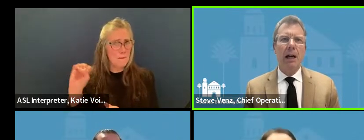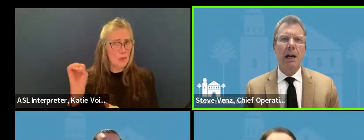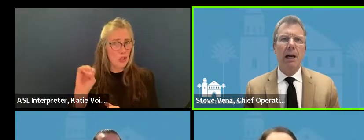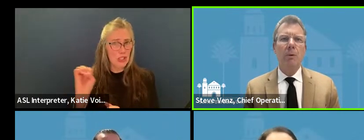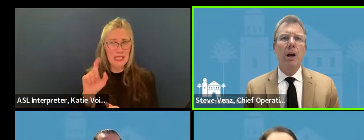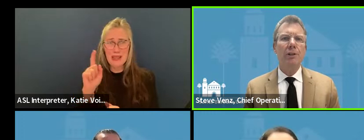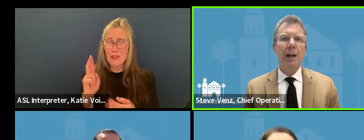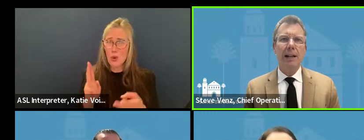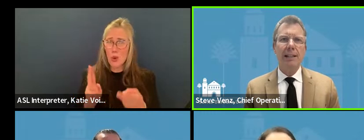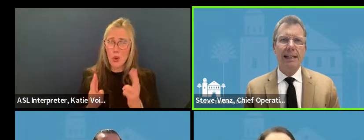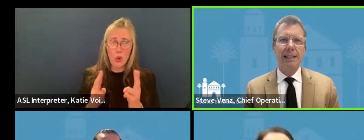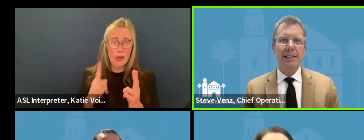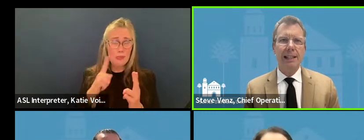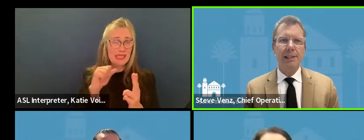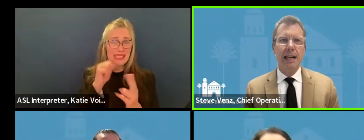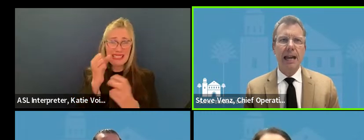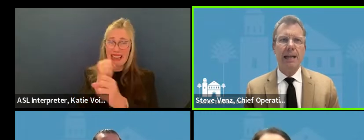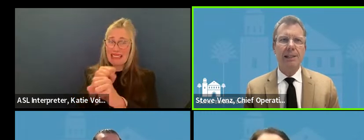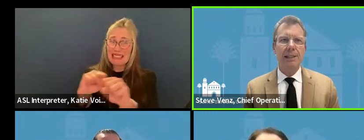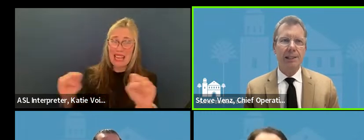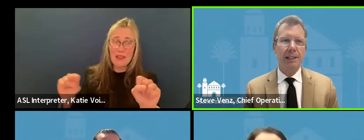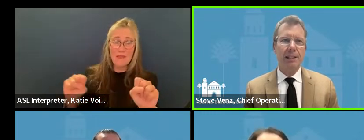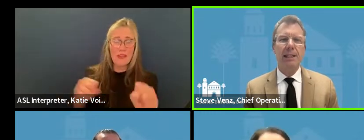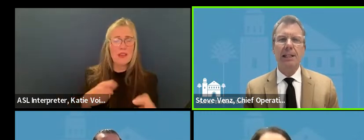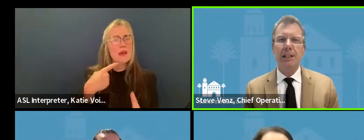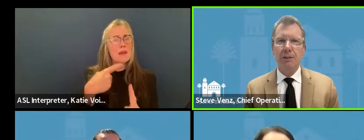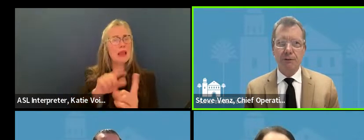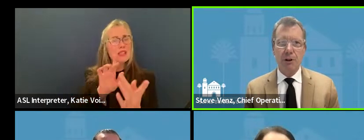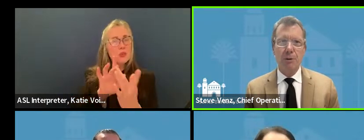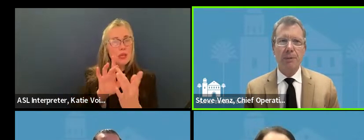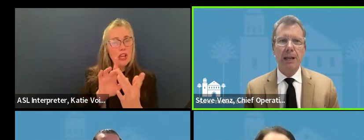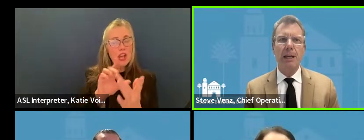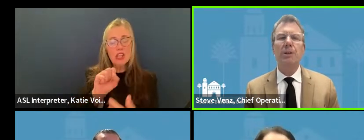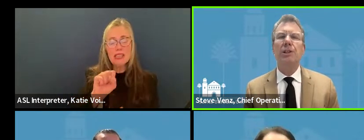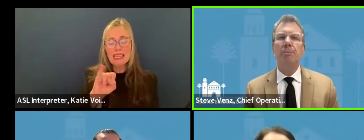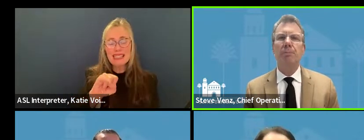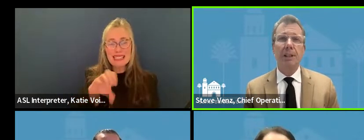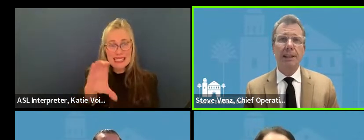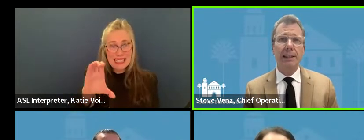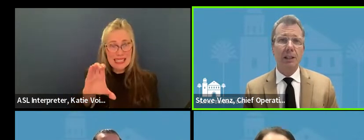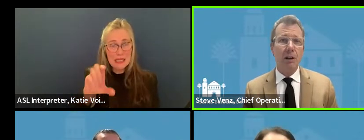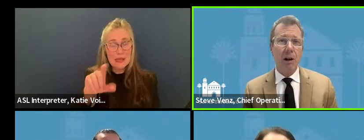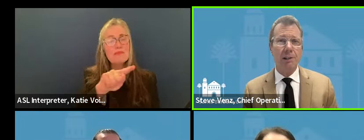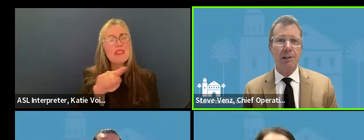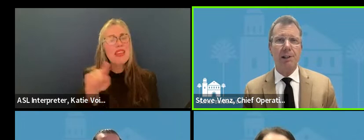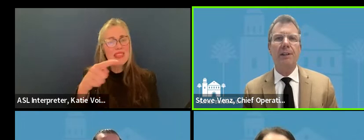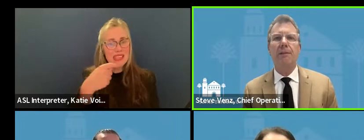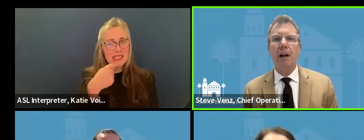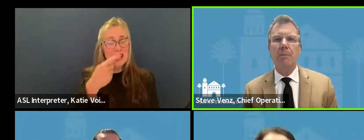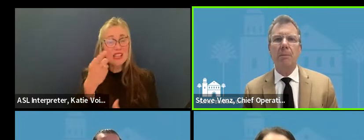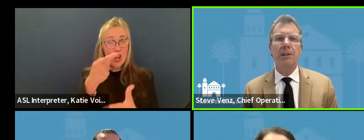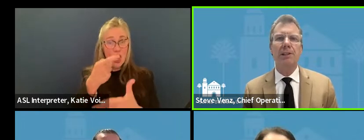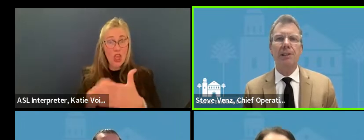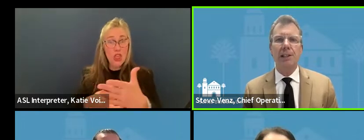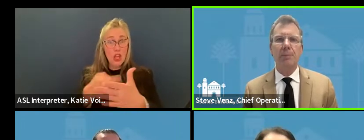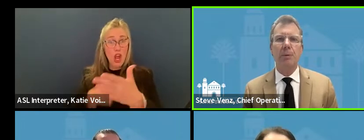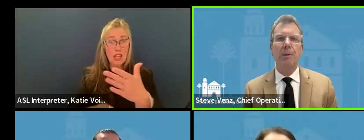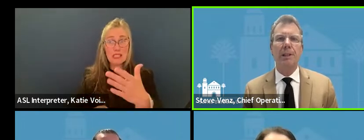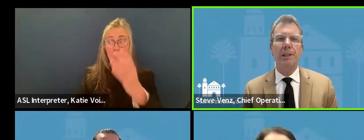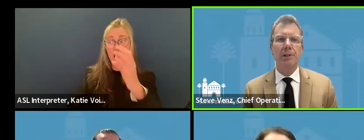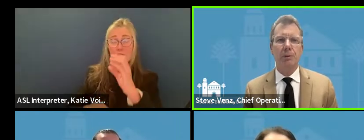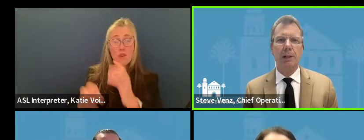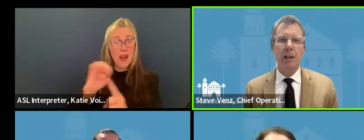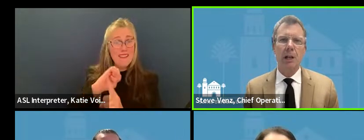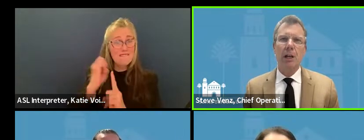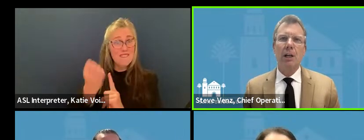there. We also contacted CISC, and CISC did confirm that they would split the cost of the environmental assessment